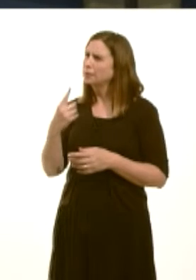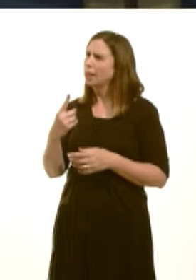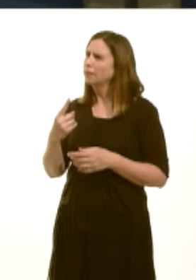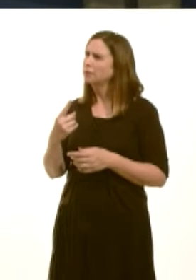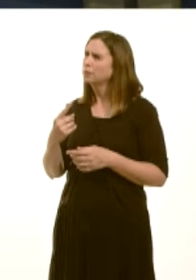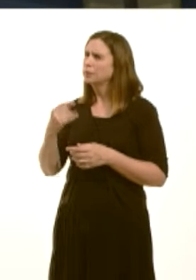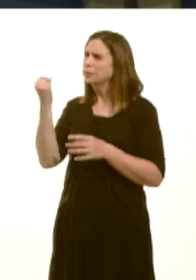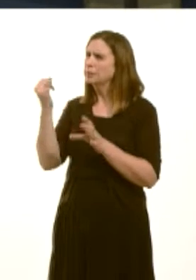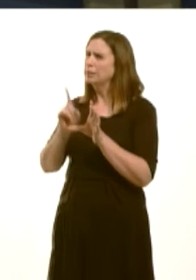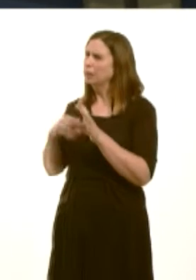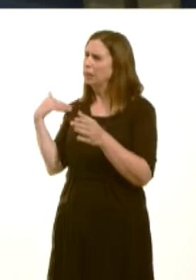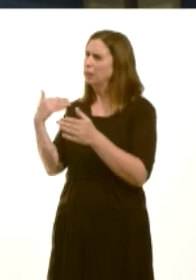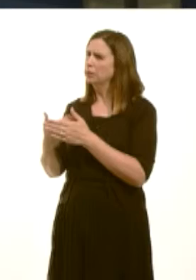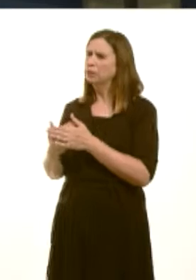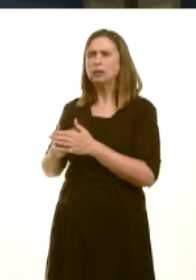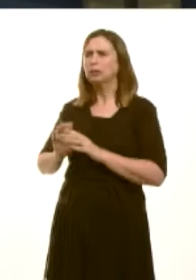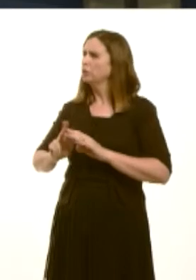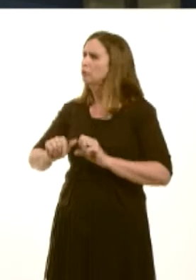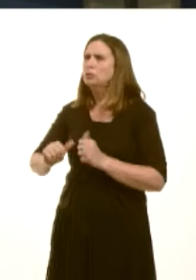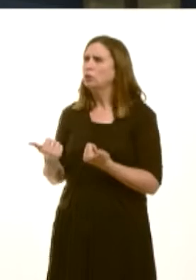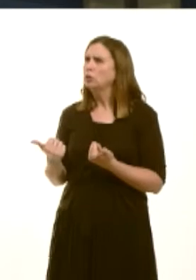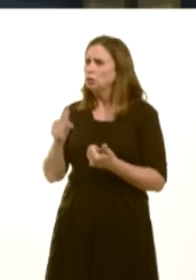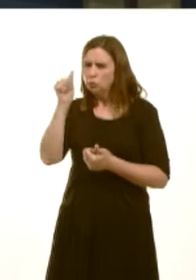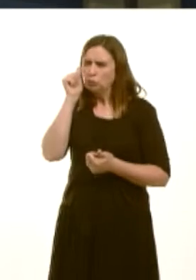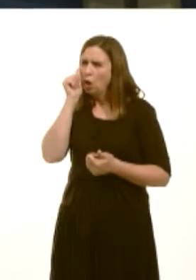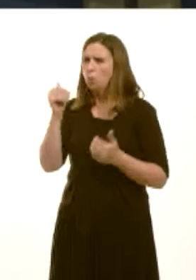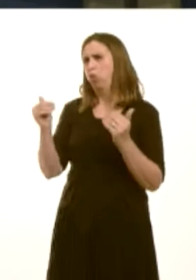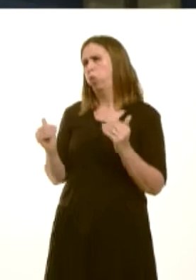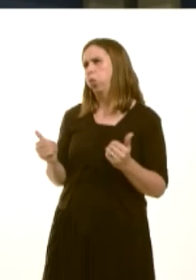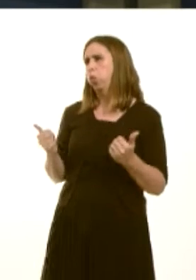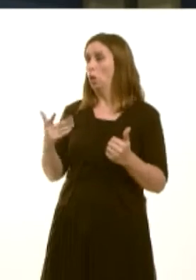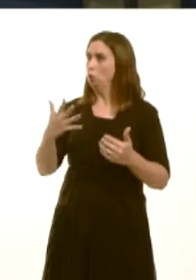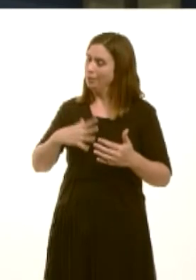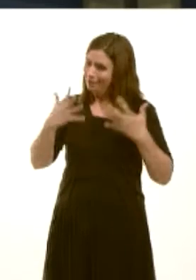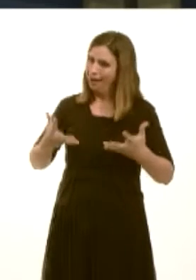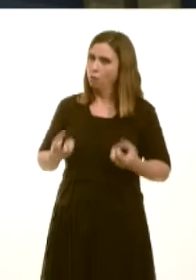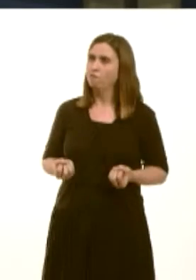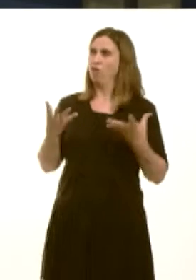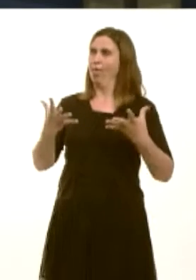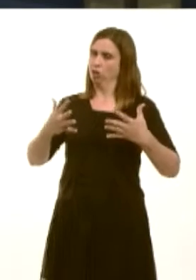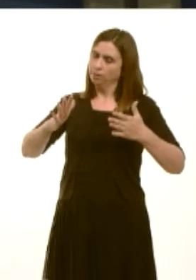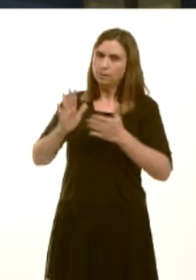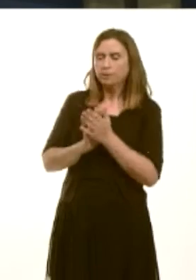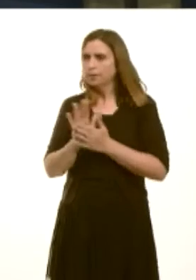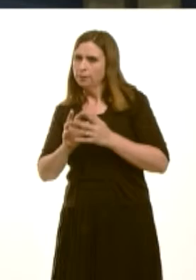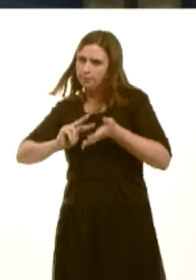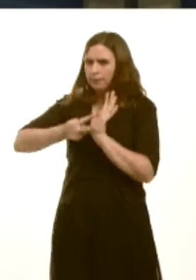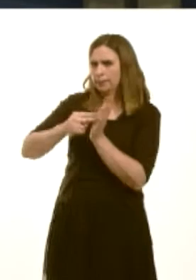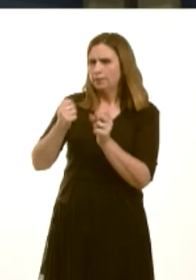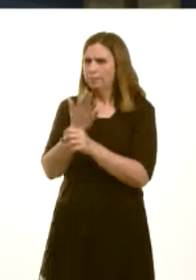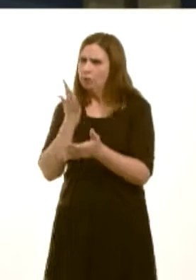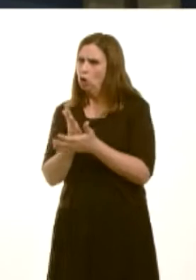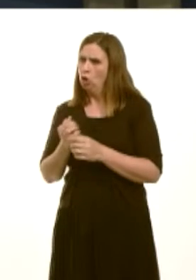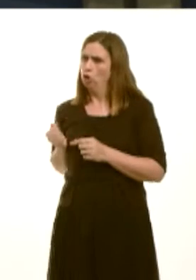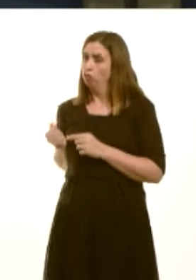16 years and you have to face this challenge anew to ensure that the train times fit in